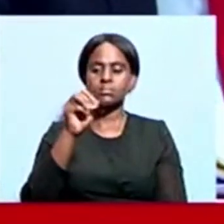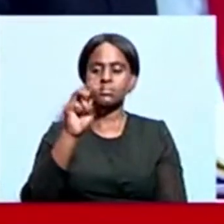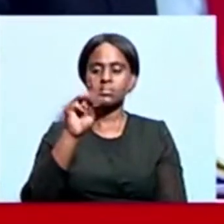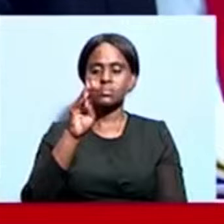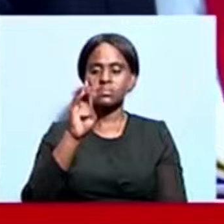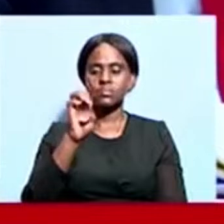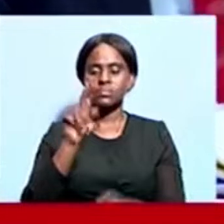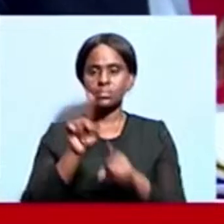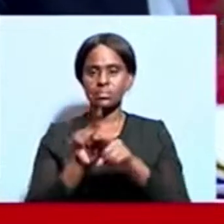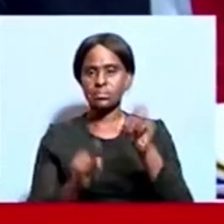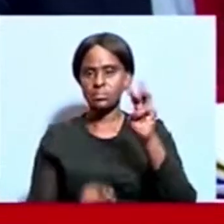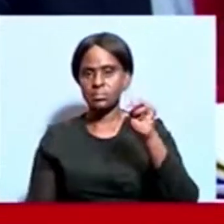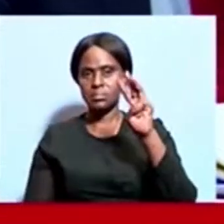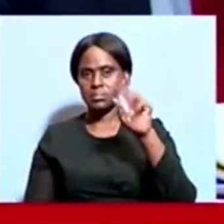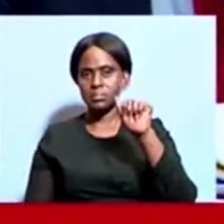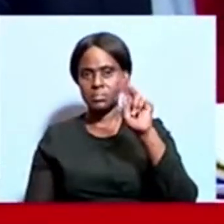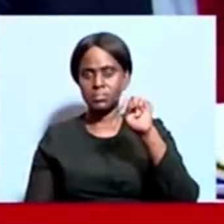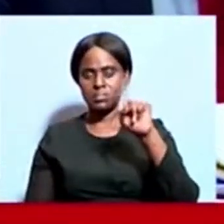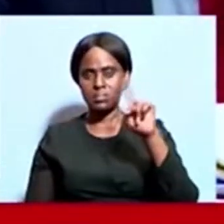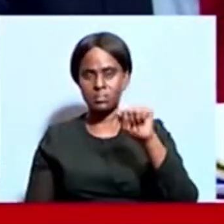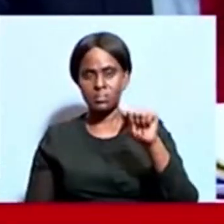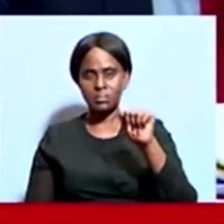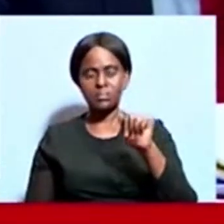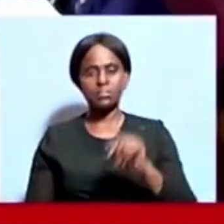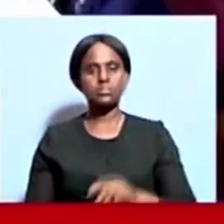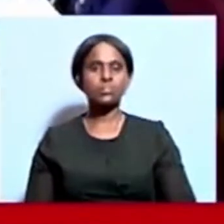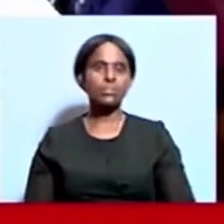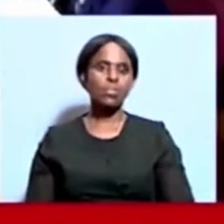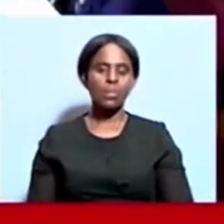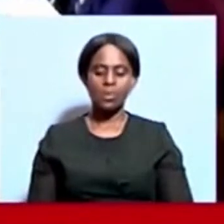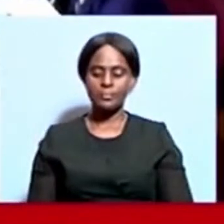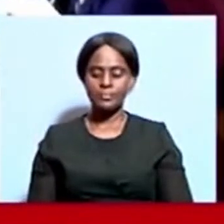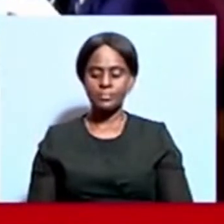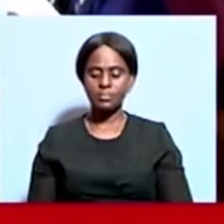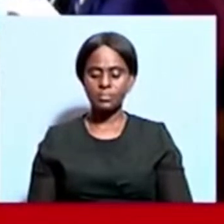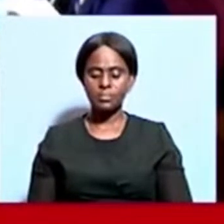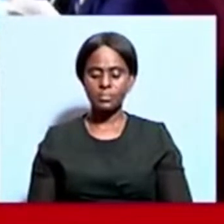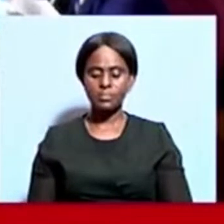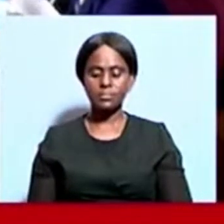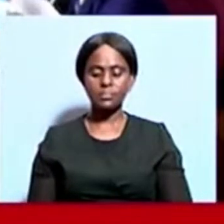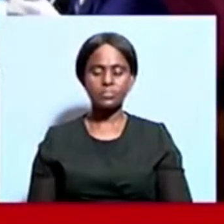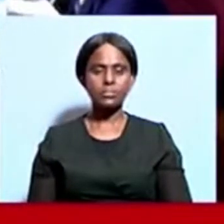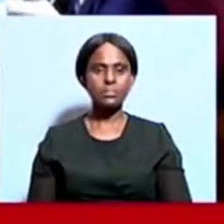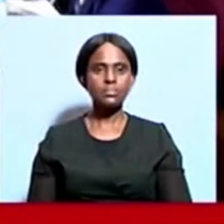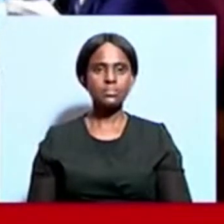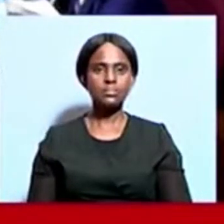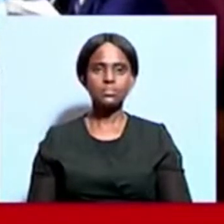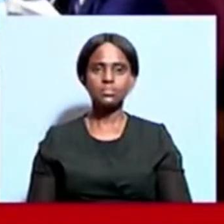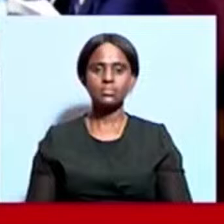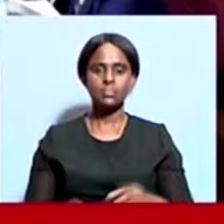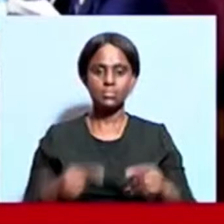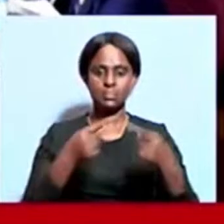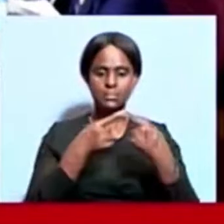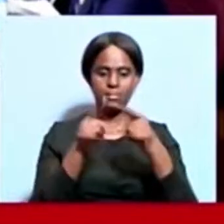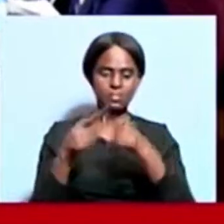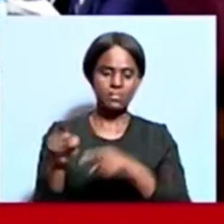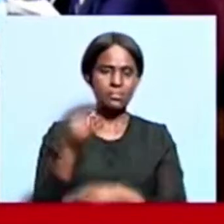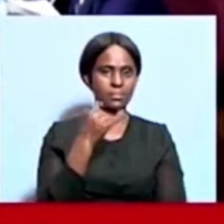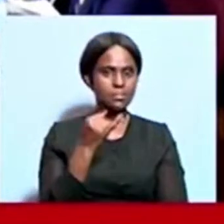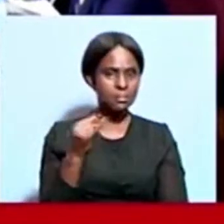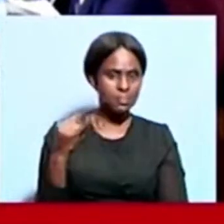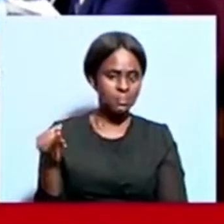Mwanza, and Honorable Nyambose in that order. Chair, I'm grateful on cross-cutting